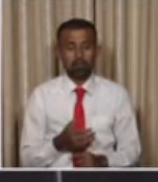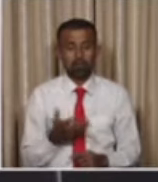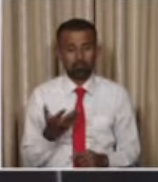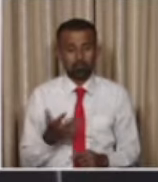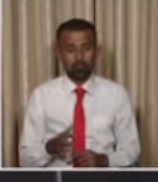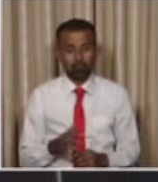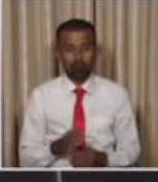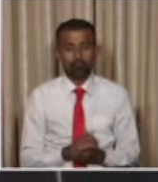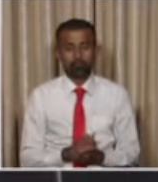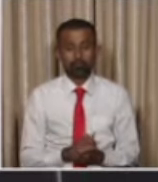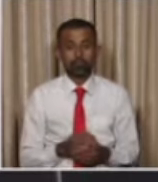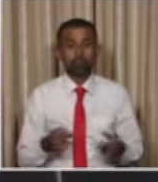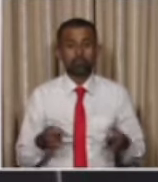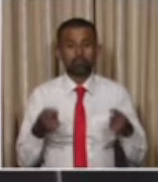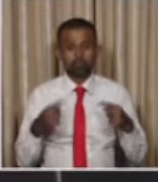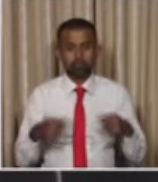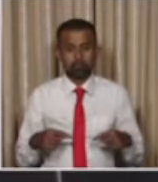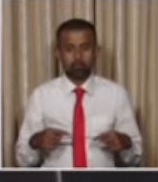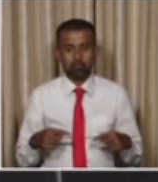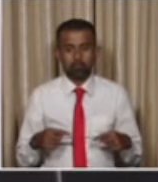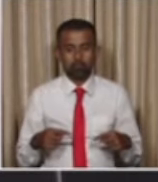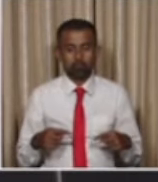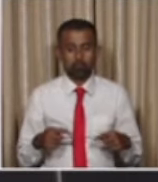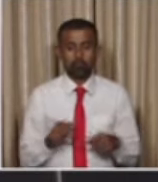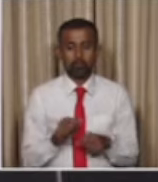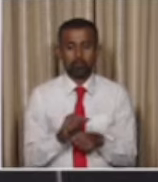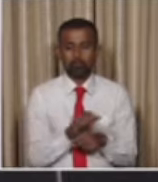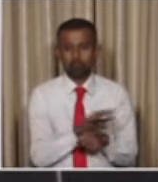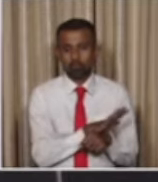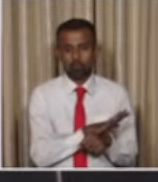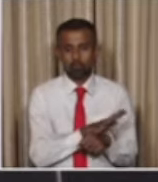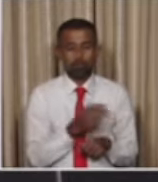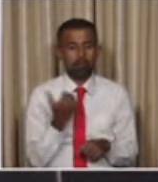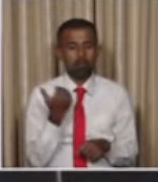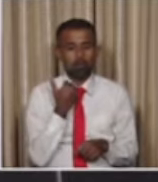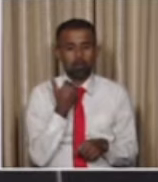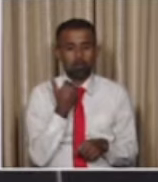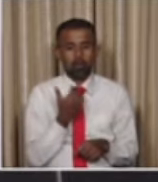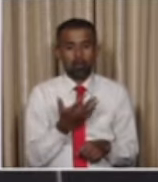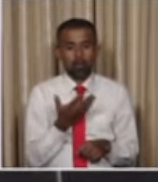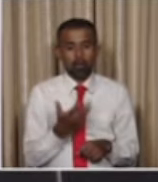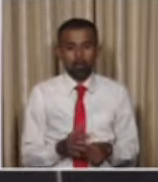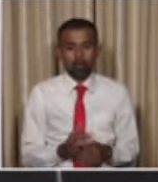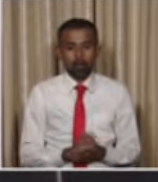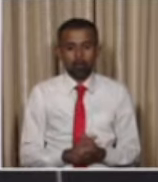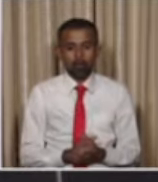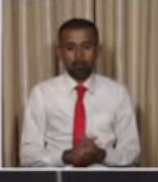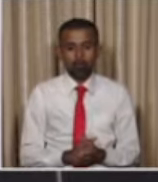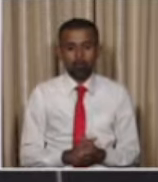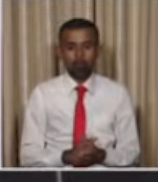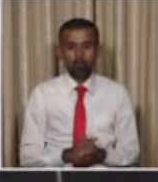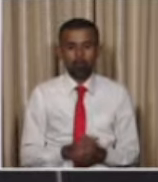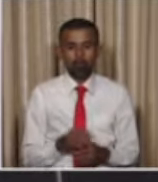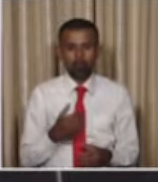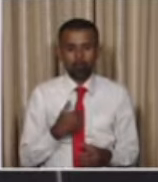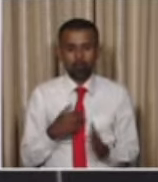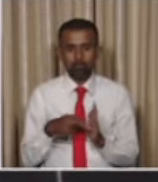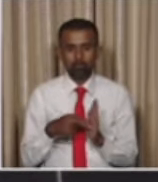subsequent COVID pandemic, which brought the entire economy to a standstill.